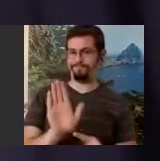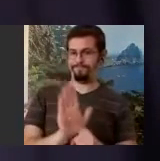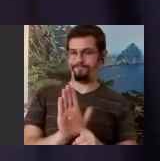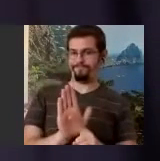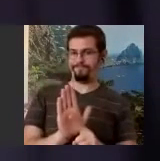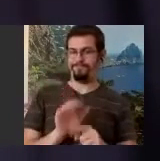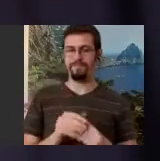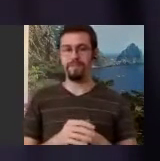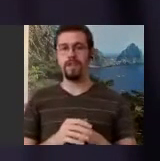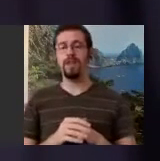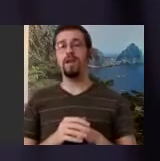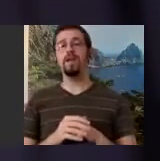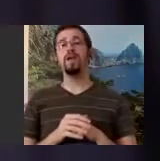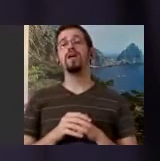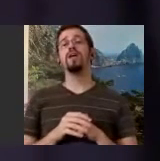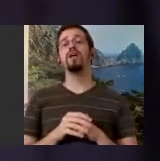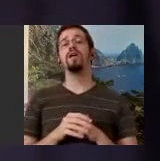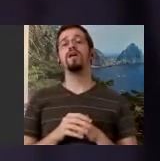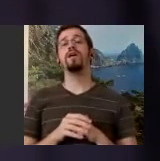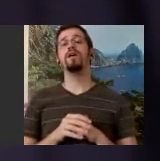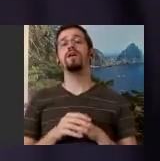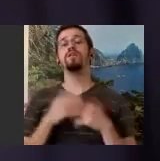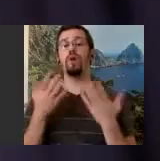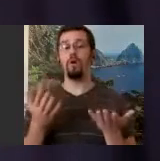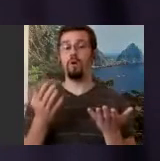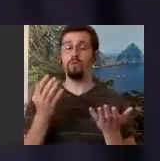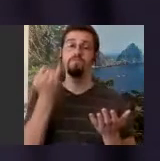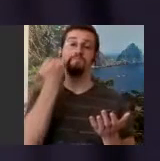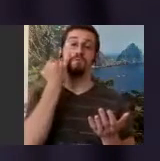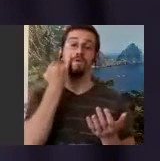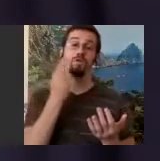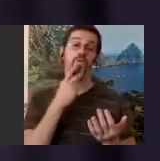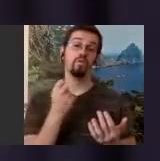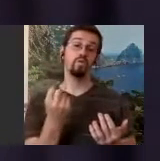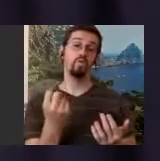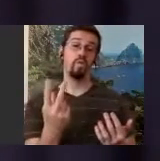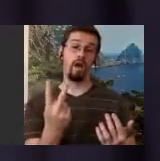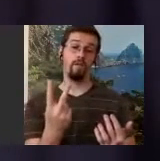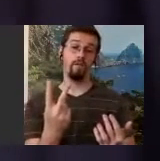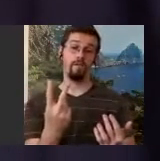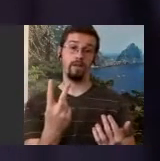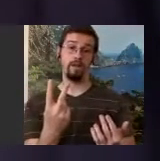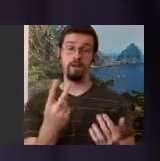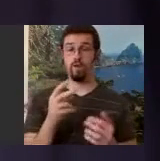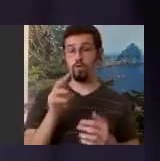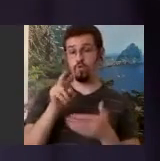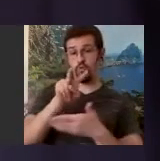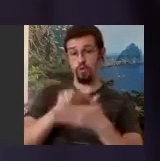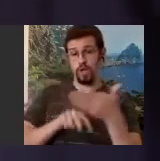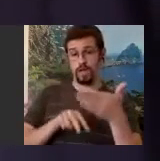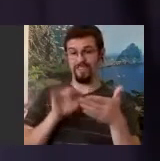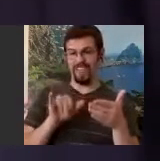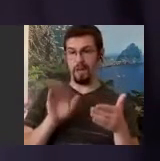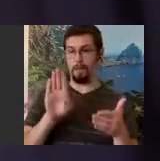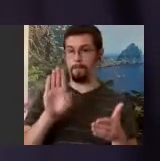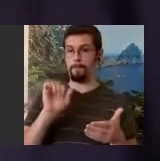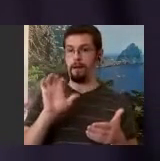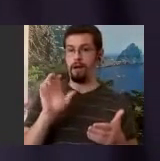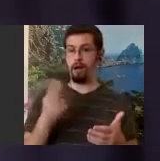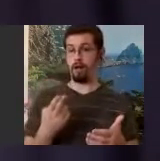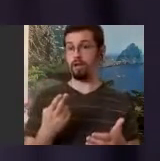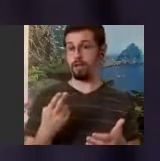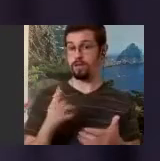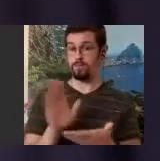So that the 12-year-old, for example, who is reading that Bach invention that was shown in the second or so